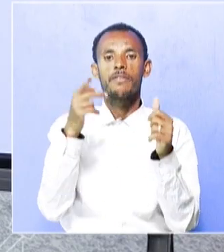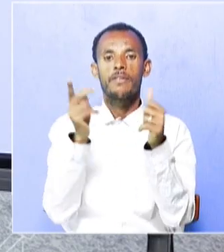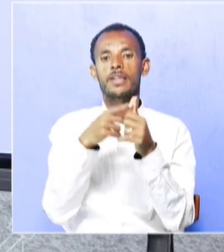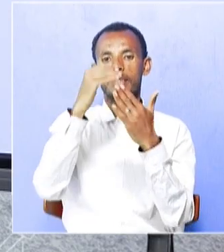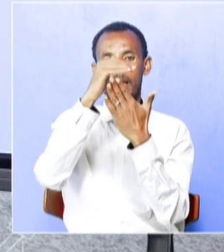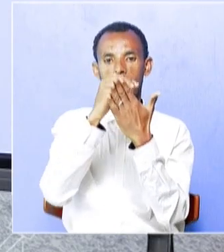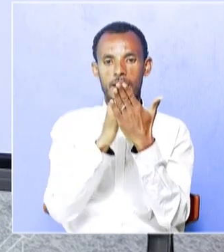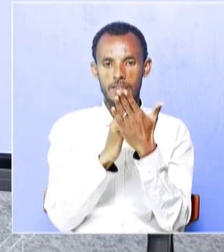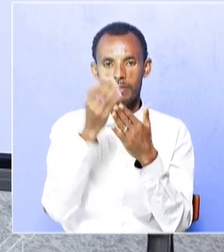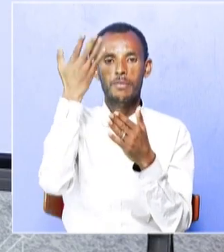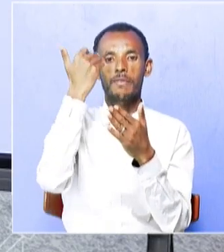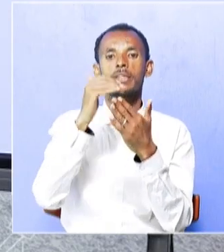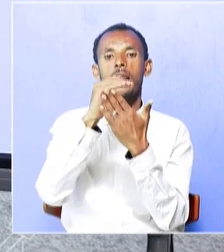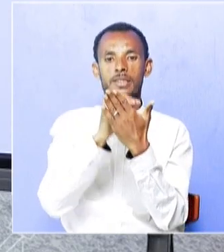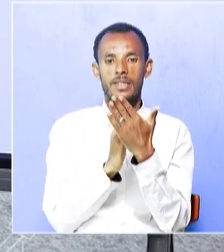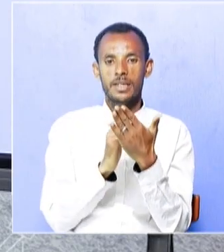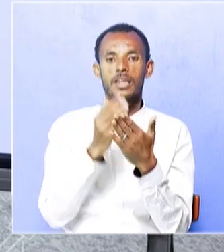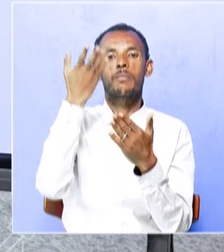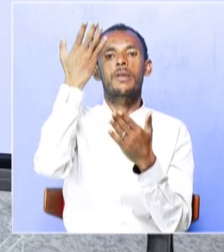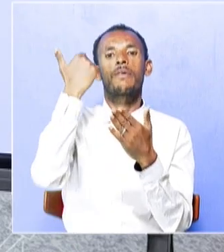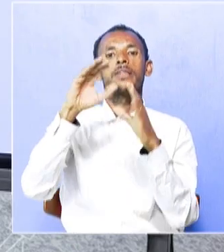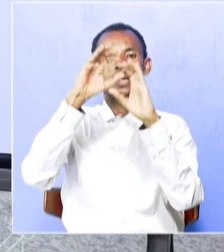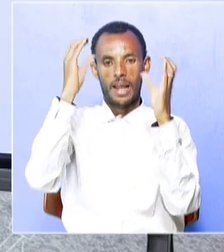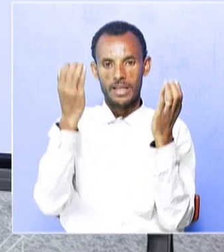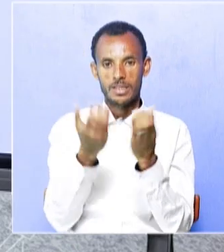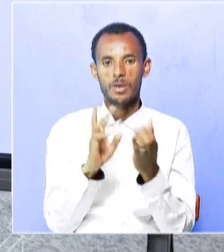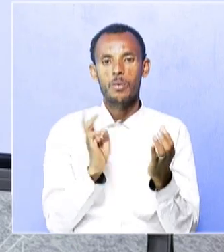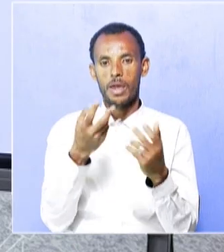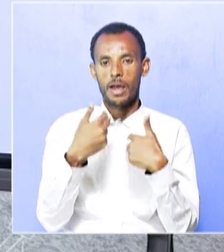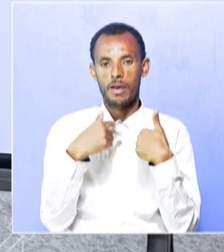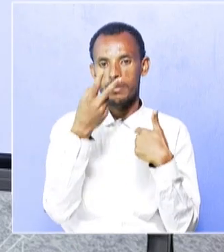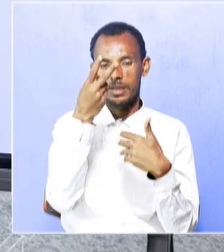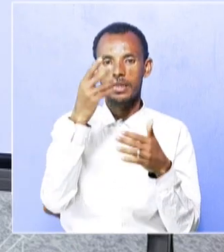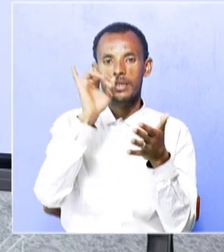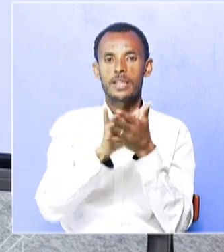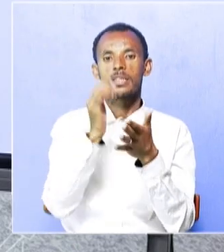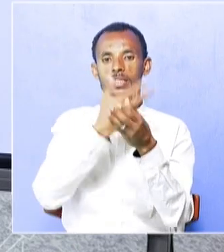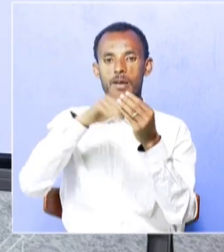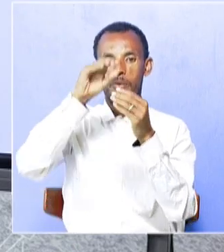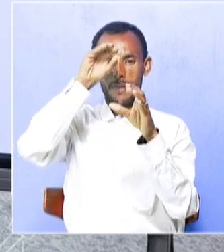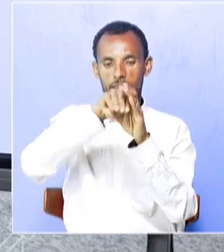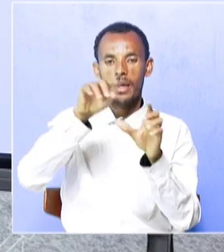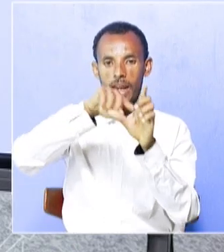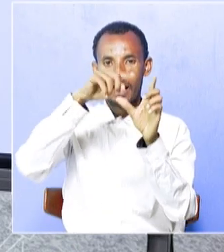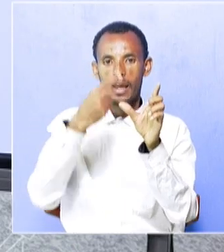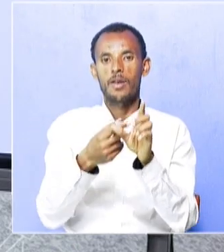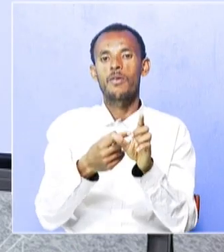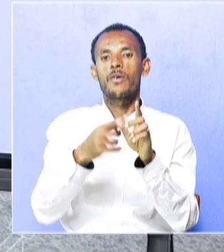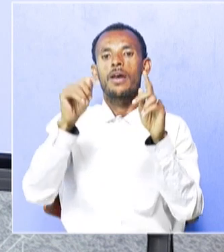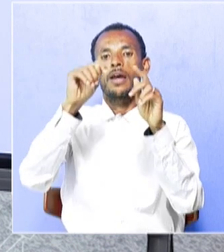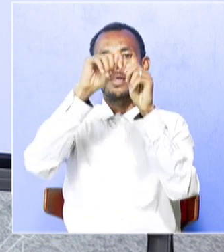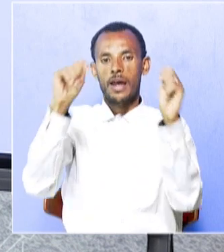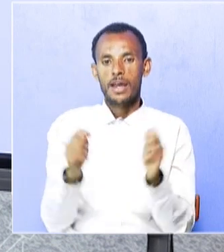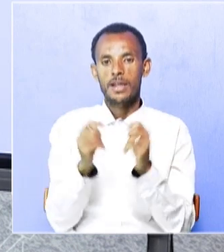lesson, okay, in the previous lesson. In our previous lesson, we have seen that the sum of the interior angles of a triangle